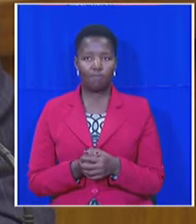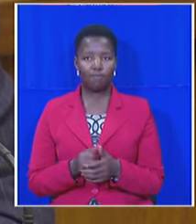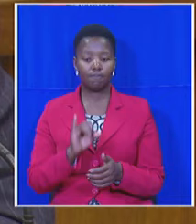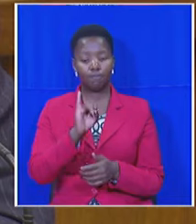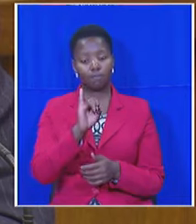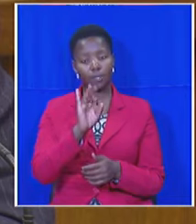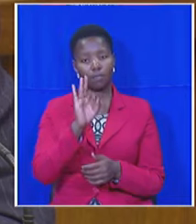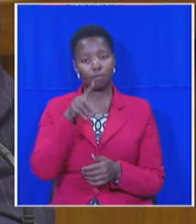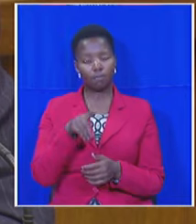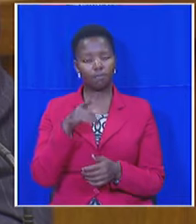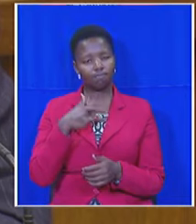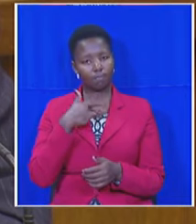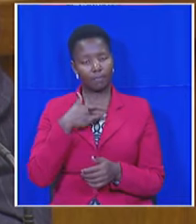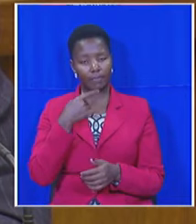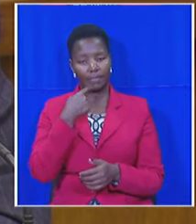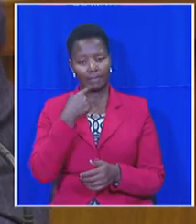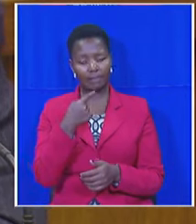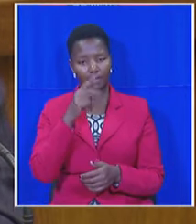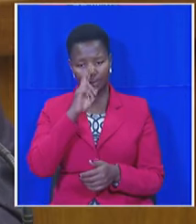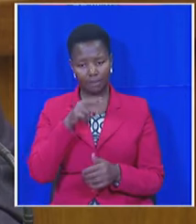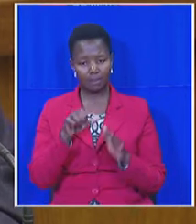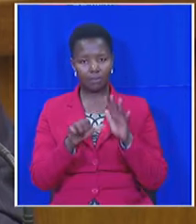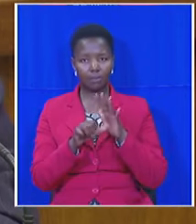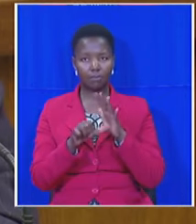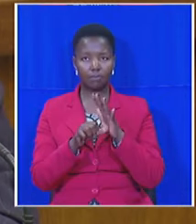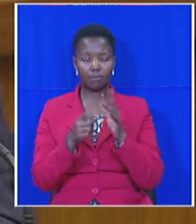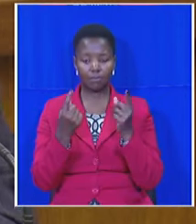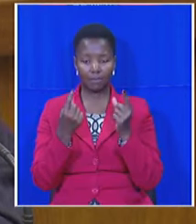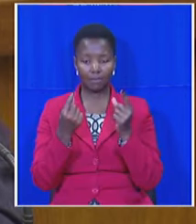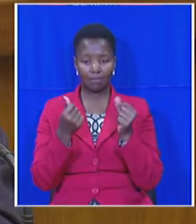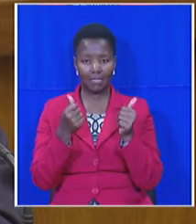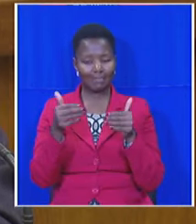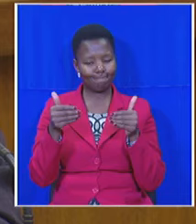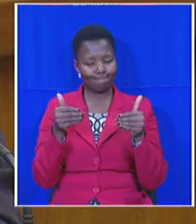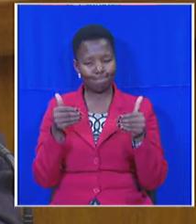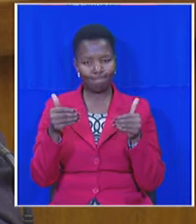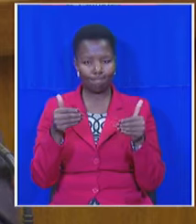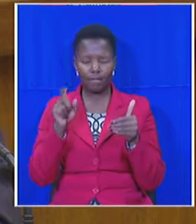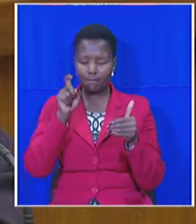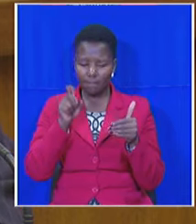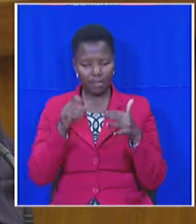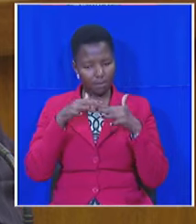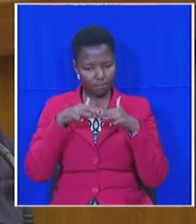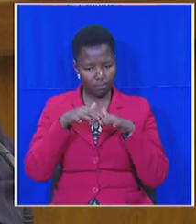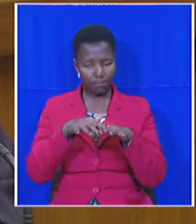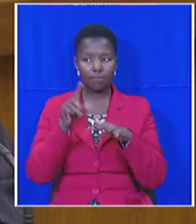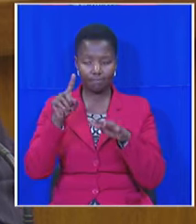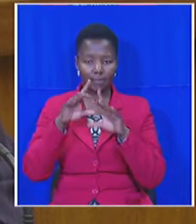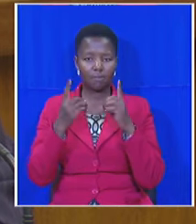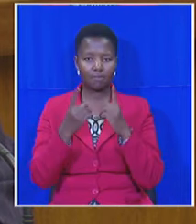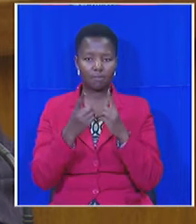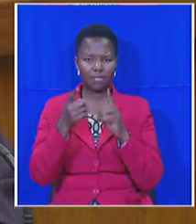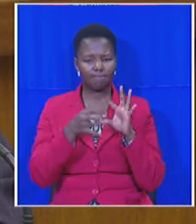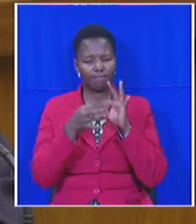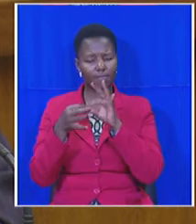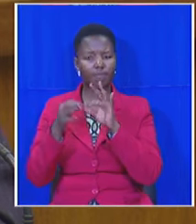believes that it is imperative that stringent cost-cutting measures be implemented by this department in line with the